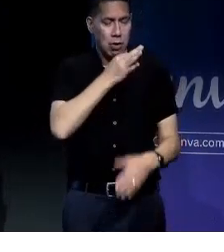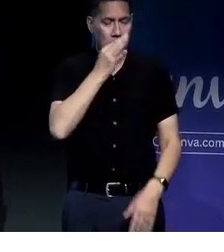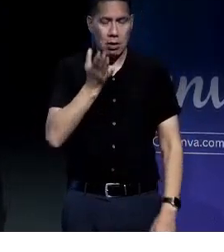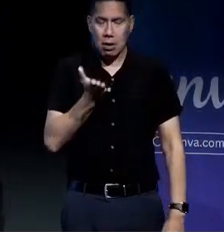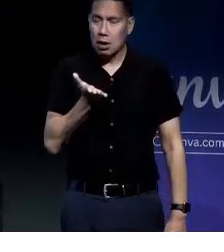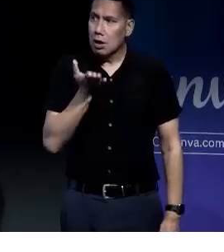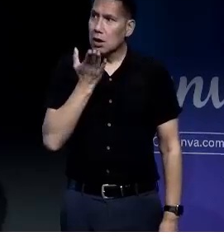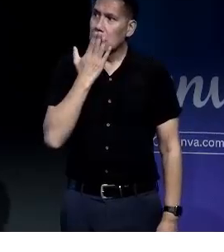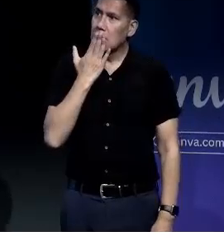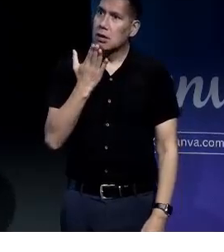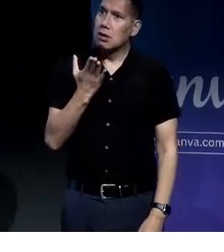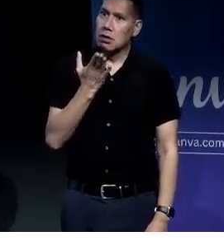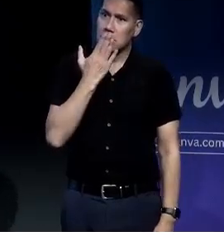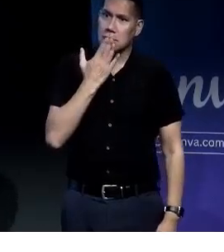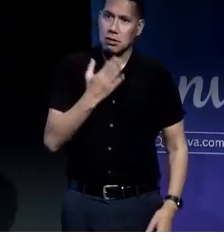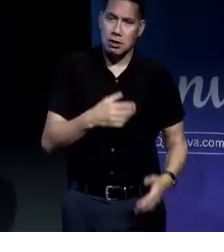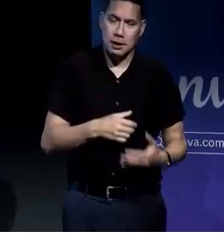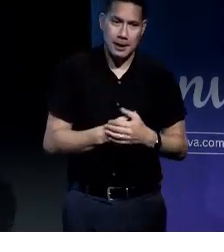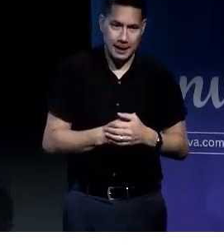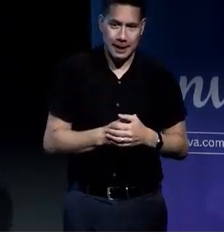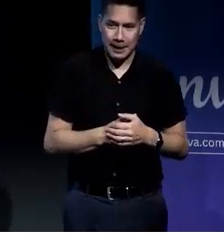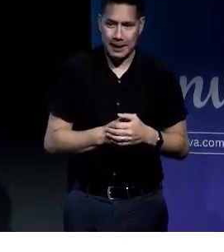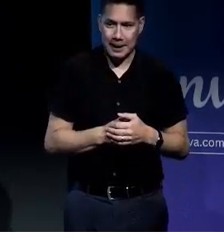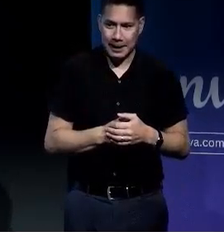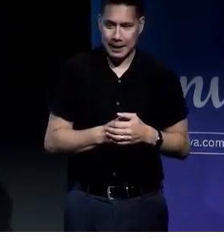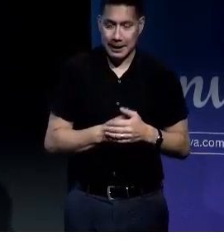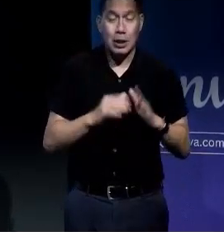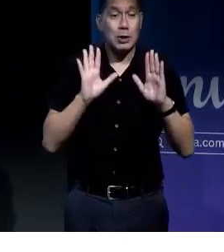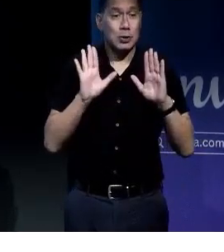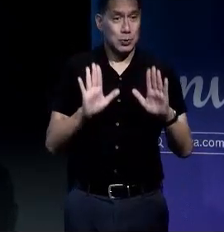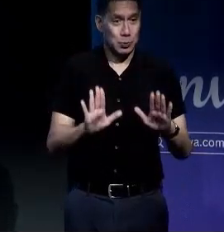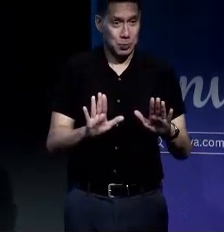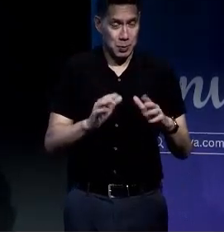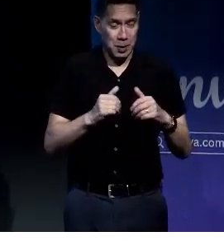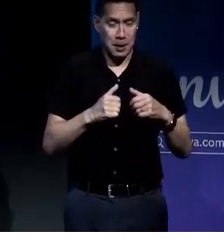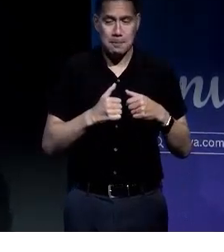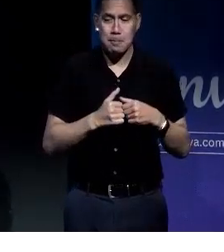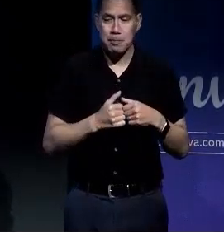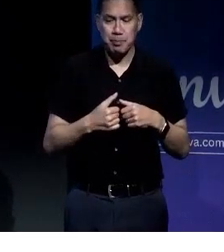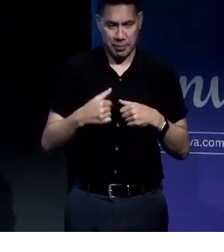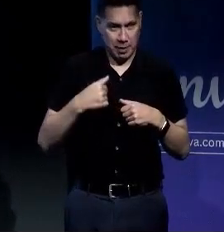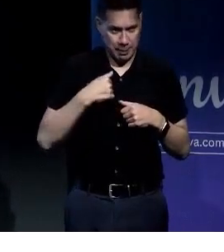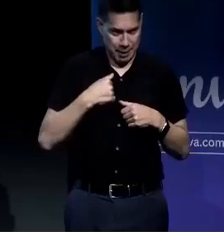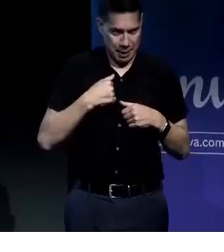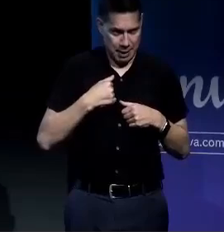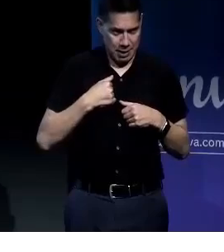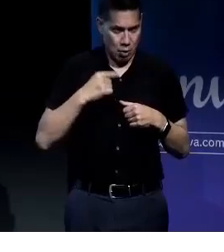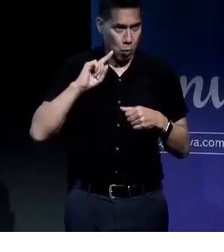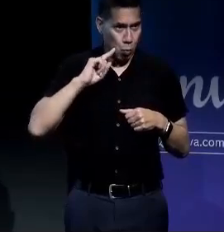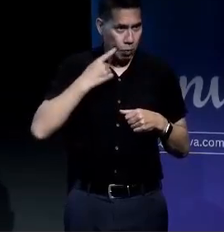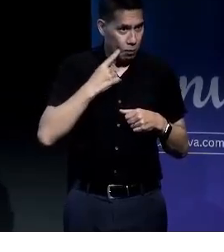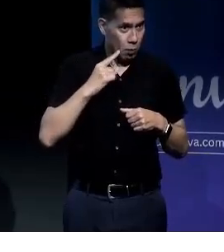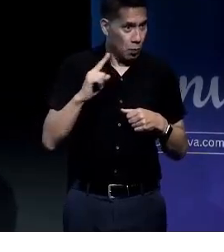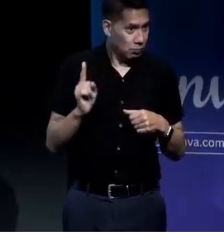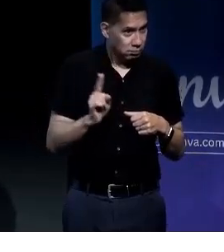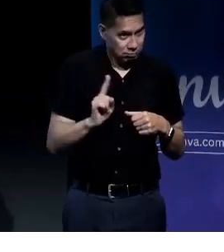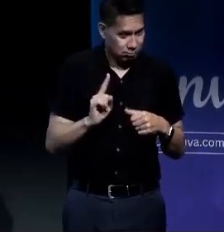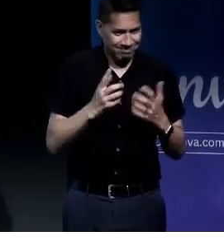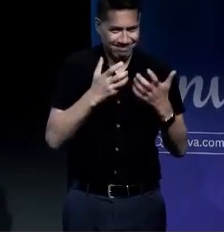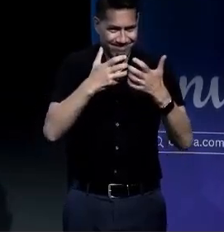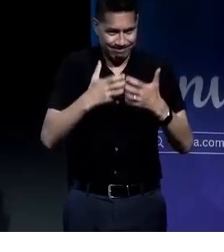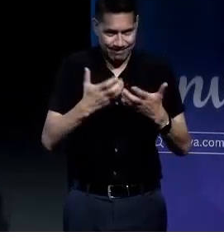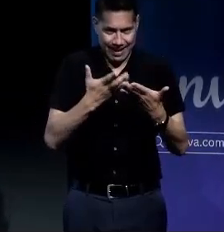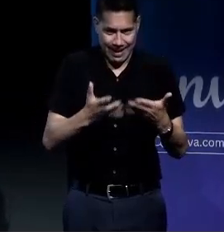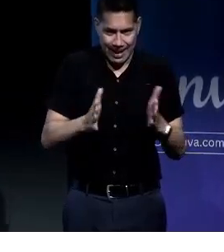thing that I ever have to do. So what I wanted to do was figure out a way